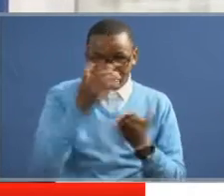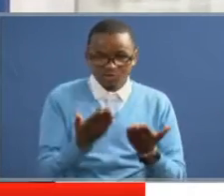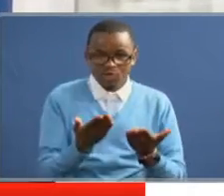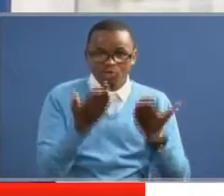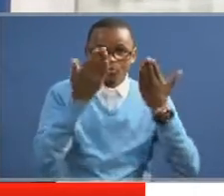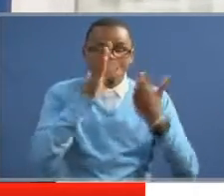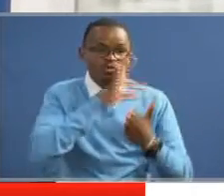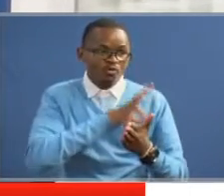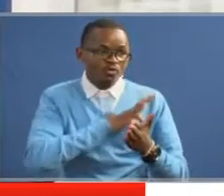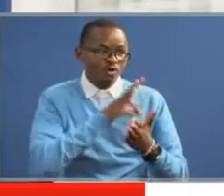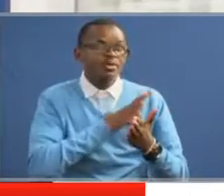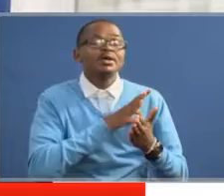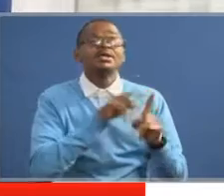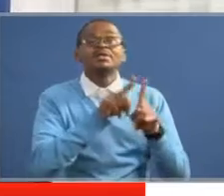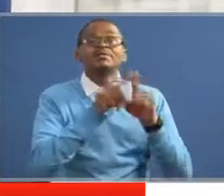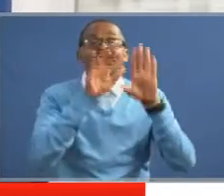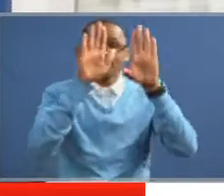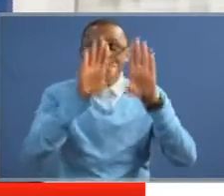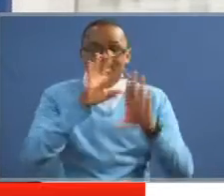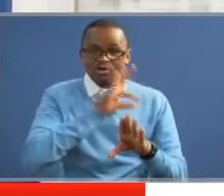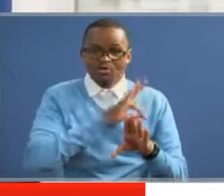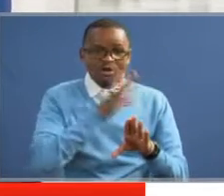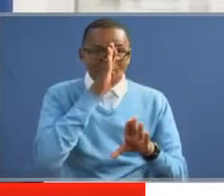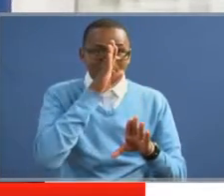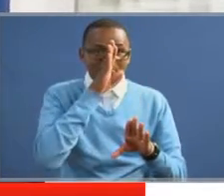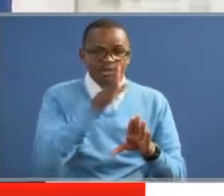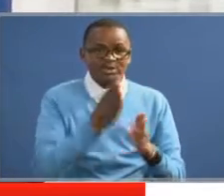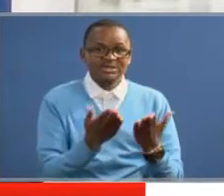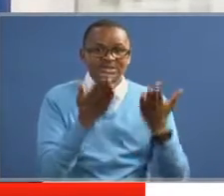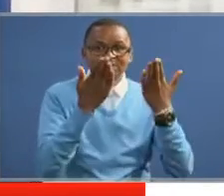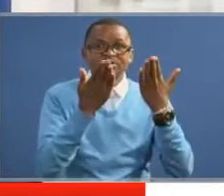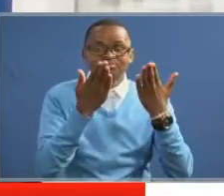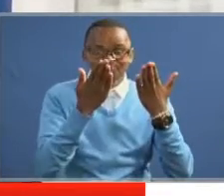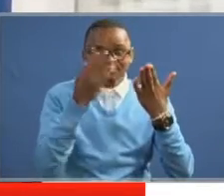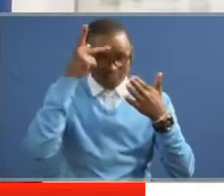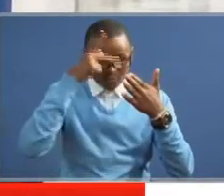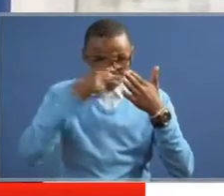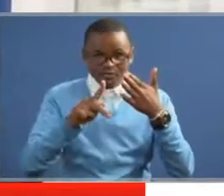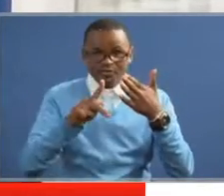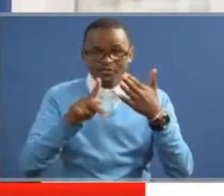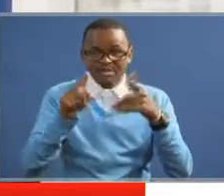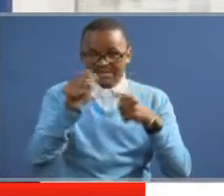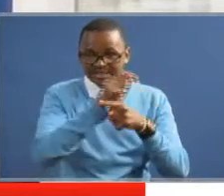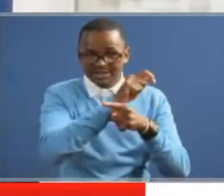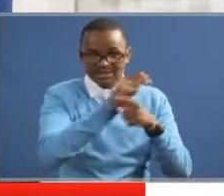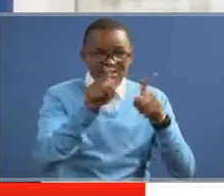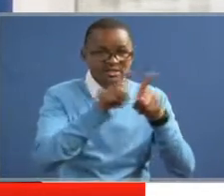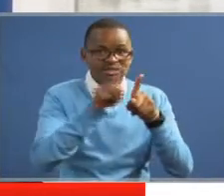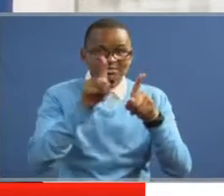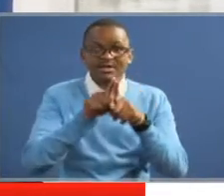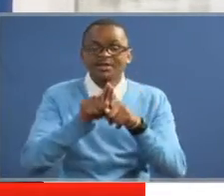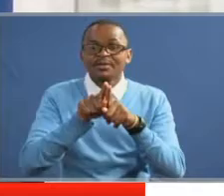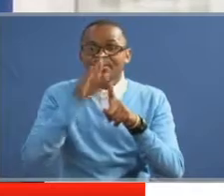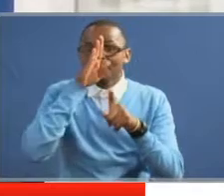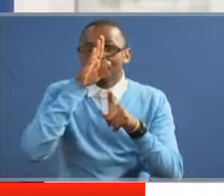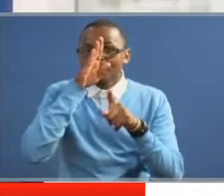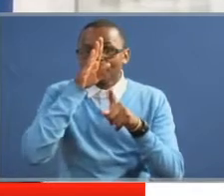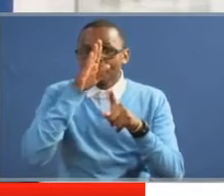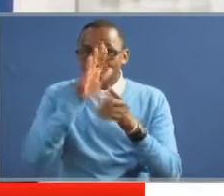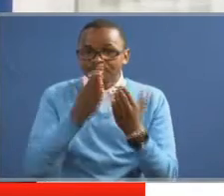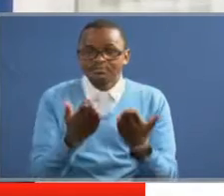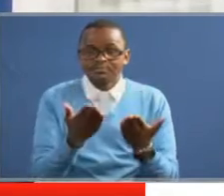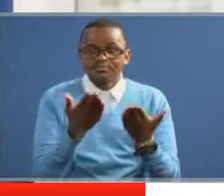improve quality and relevance. Quality is being improved through professional training, and relevance is also being improved